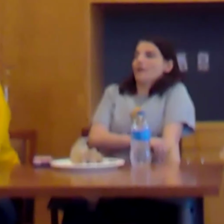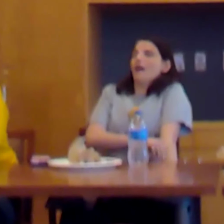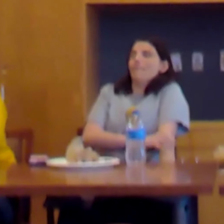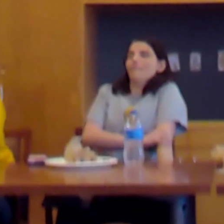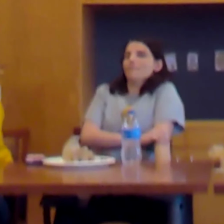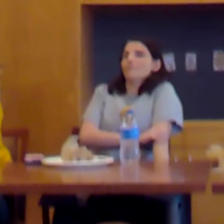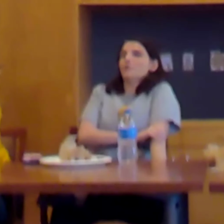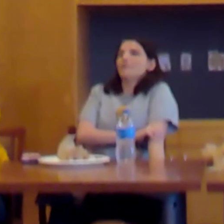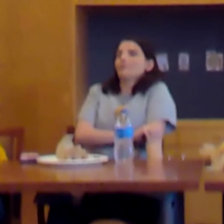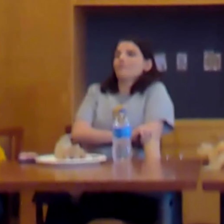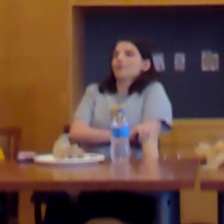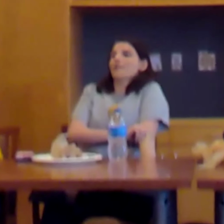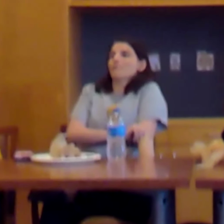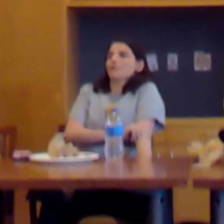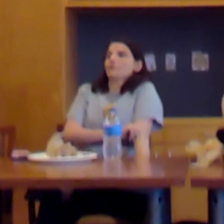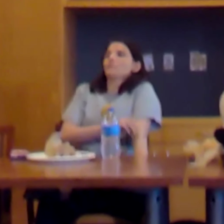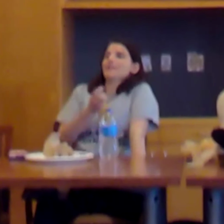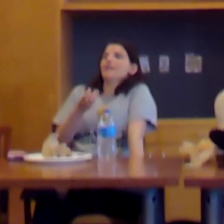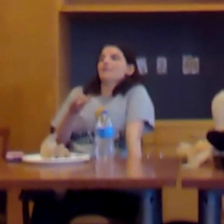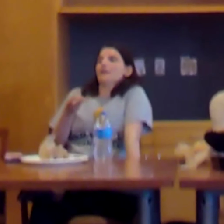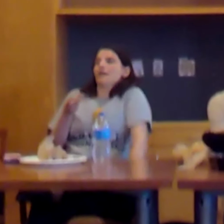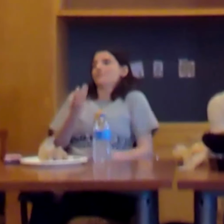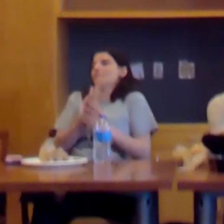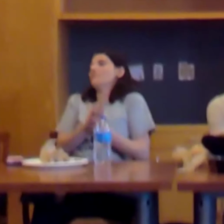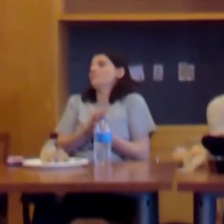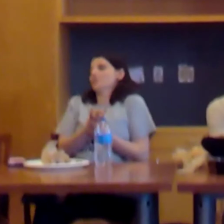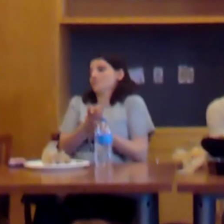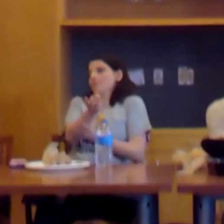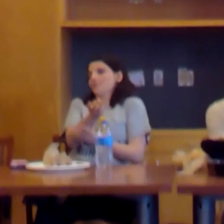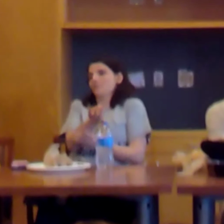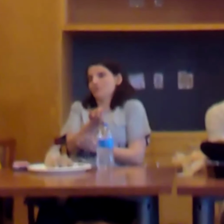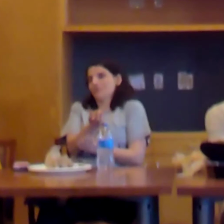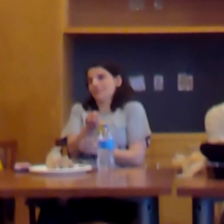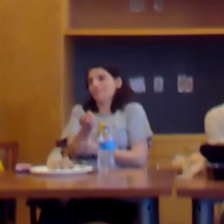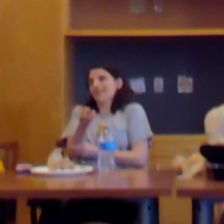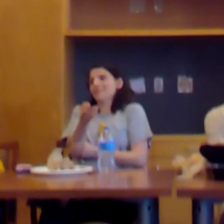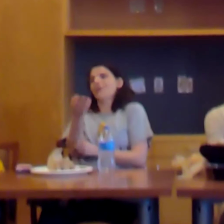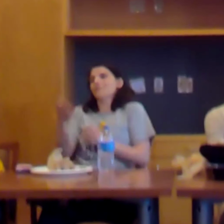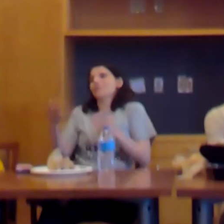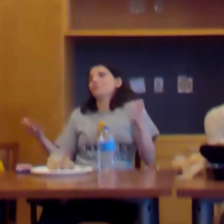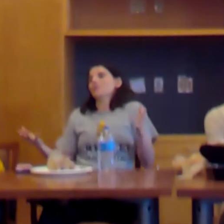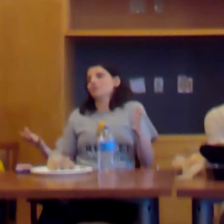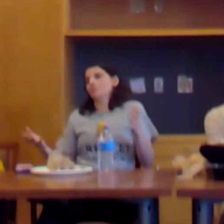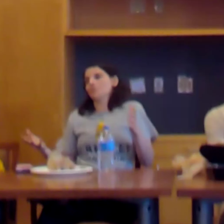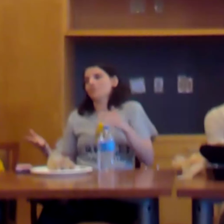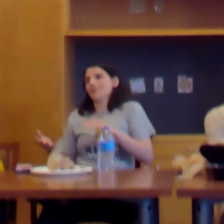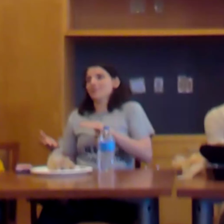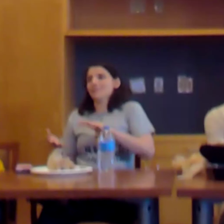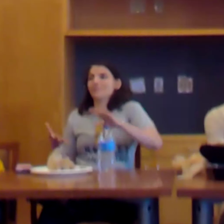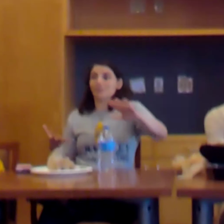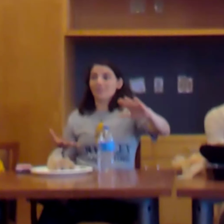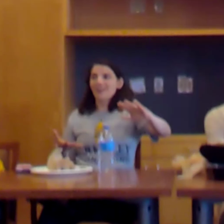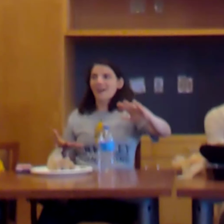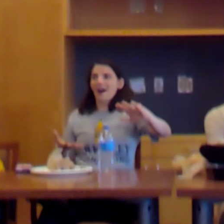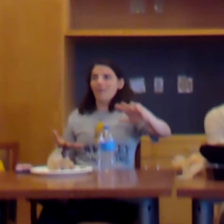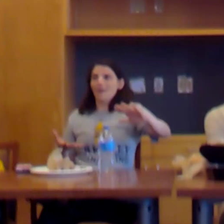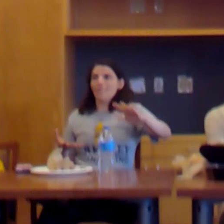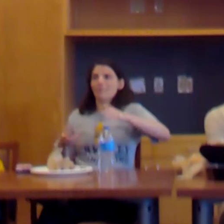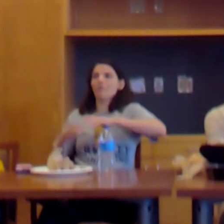working on, most people have tried it with three types of images put in through this thing. Mine is 122, which is very